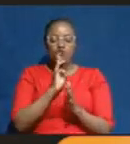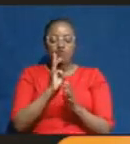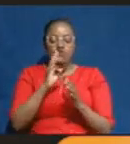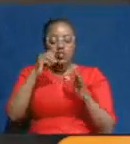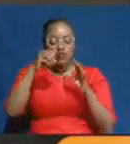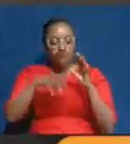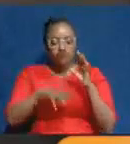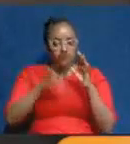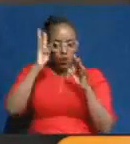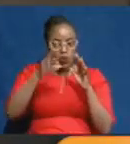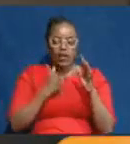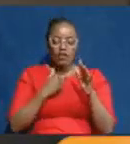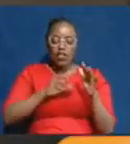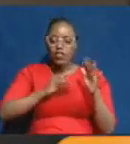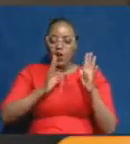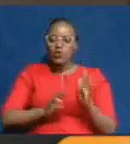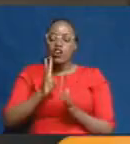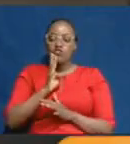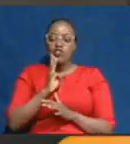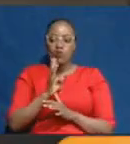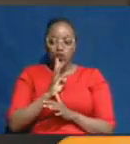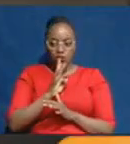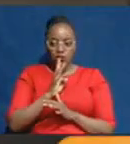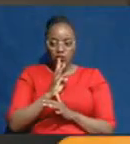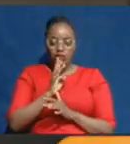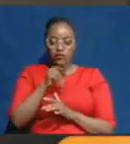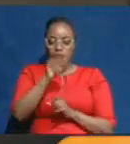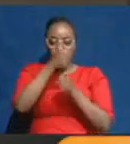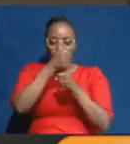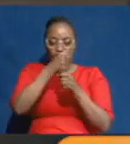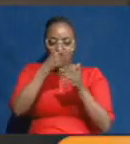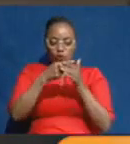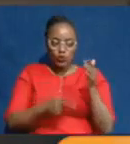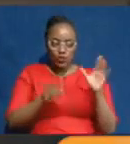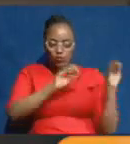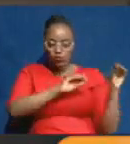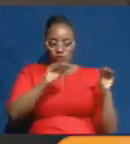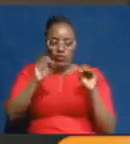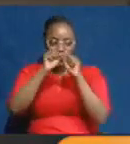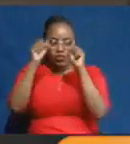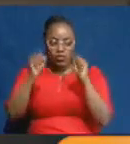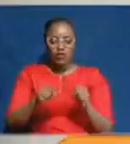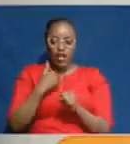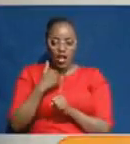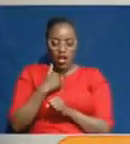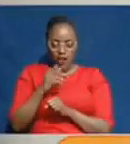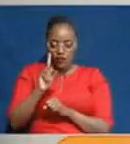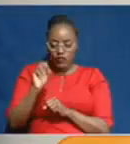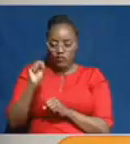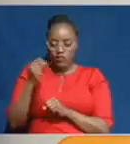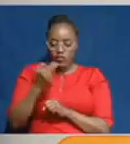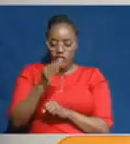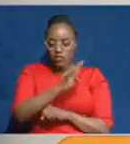coming out. The owner of the water point, what they do is they go to the system, they have a dashboard, they will